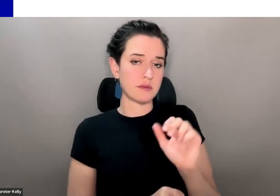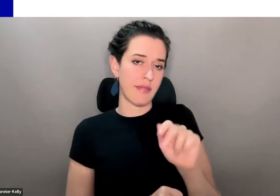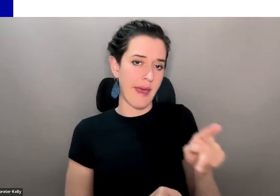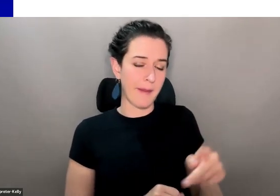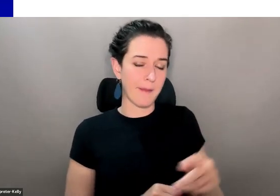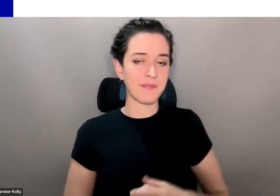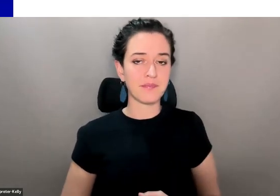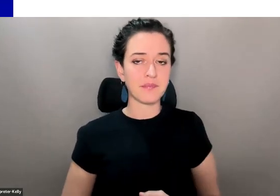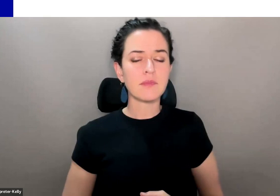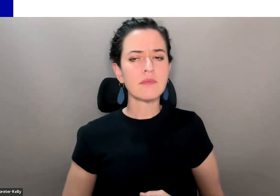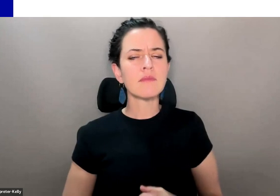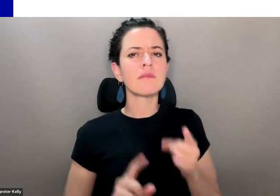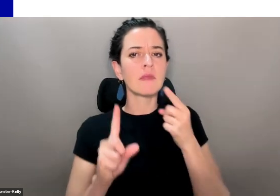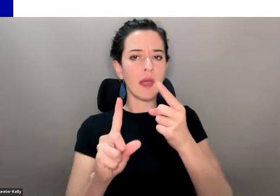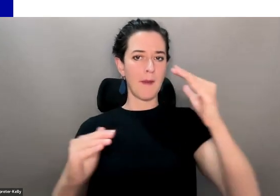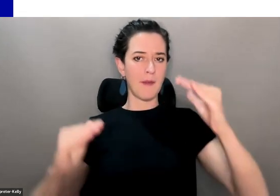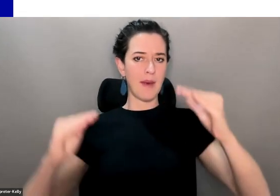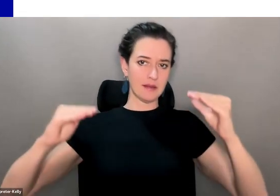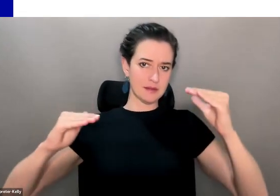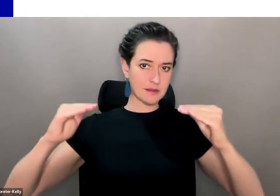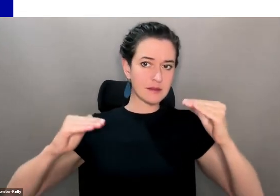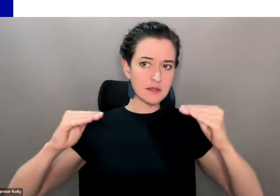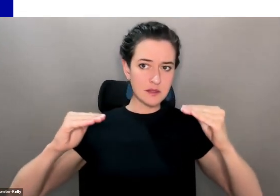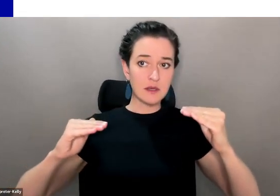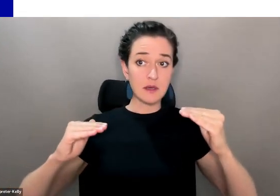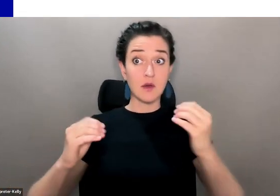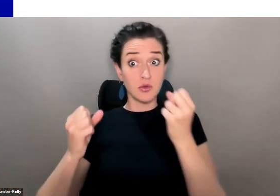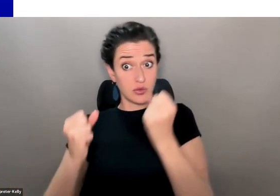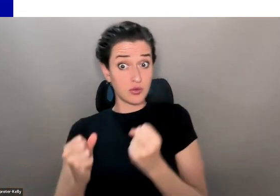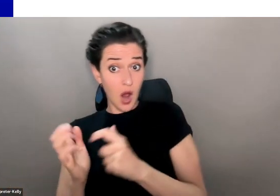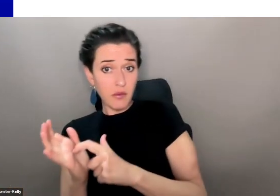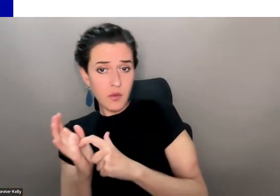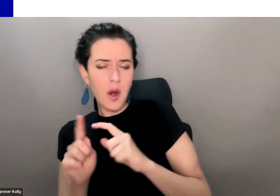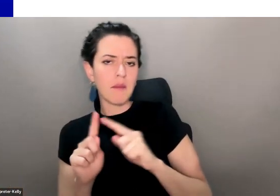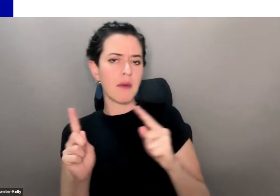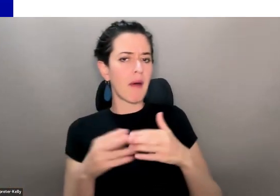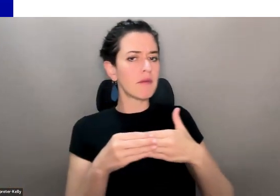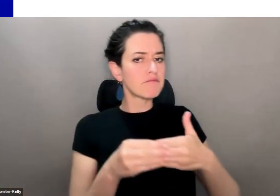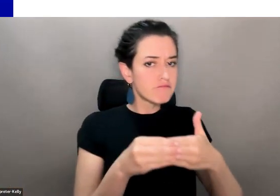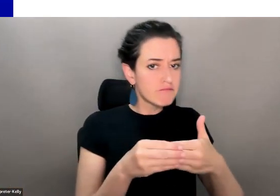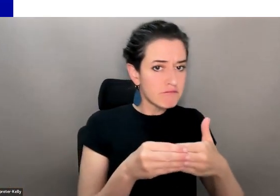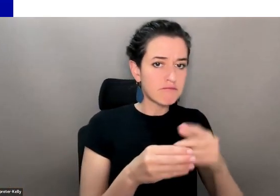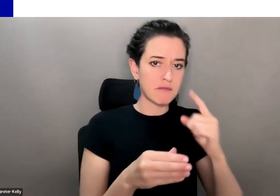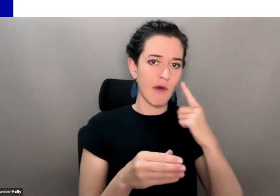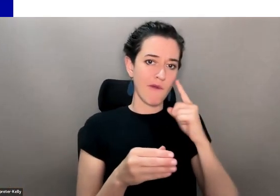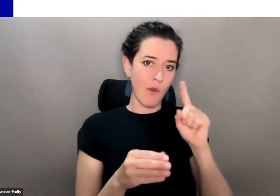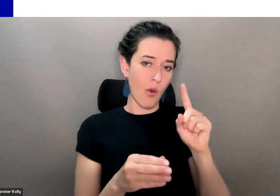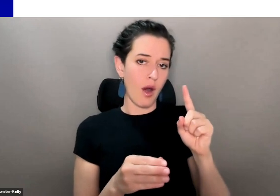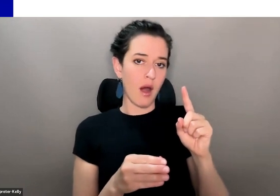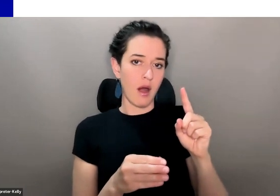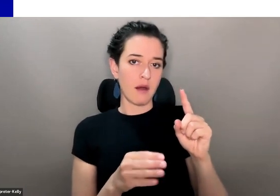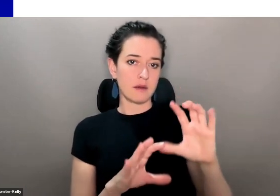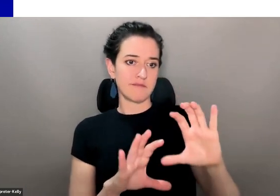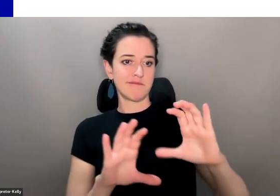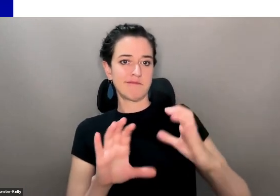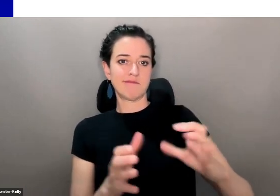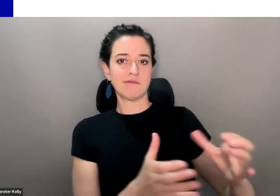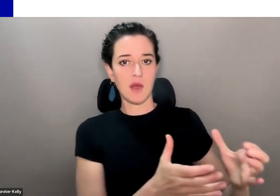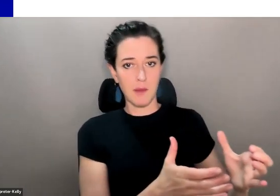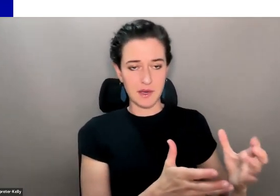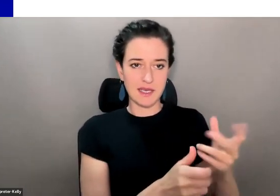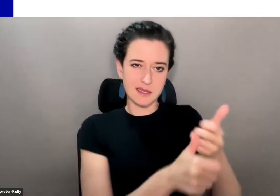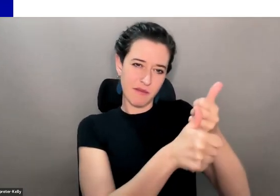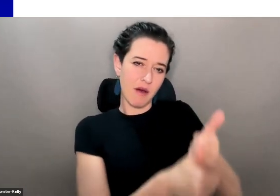here, a strong, clear requirement, but with some flexibility for entities complying with the